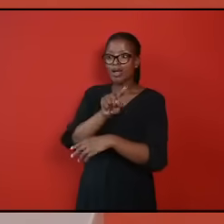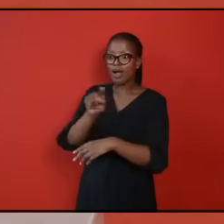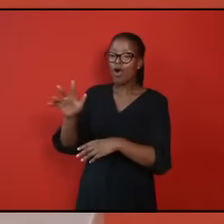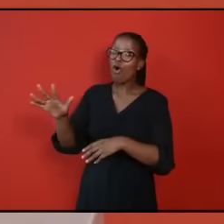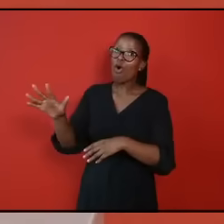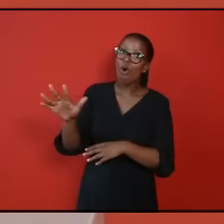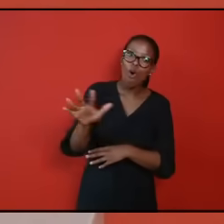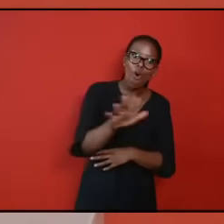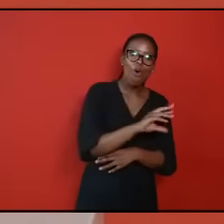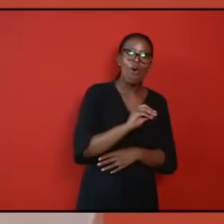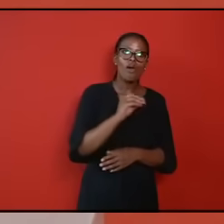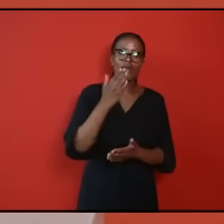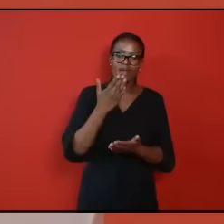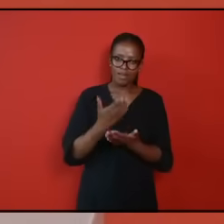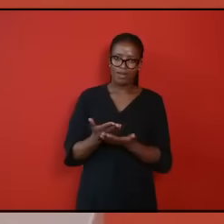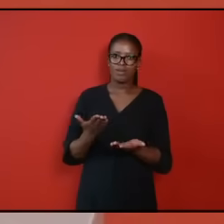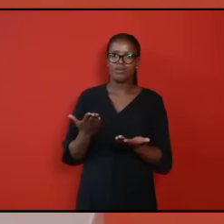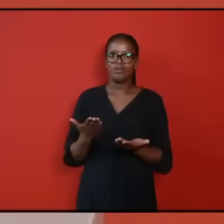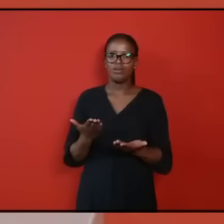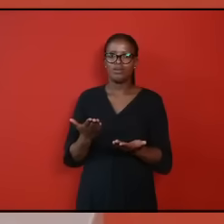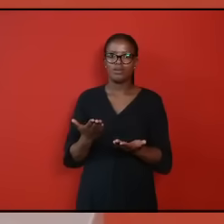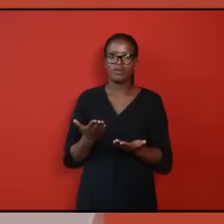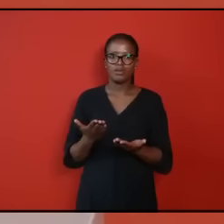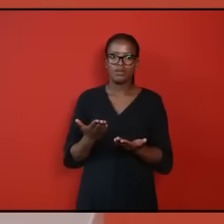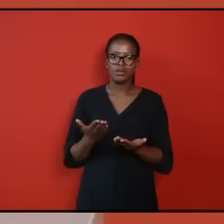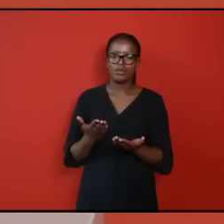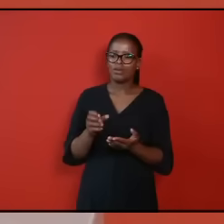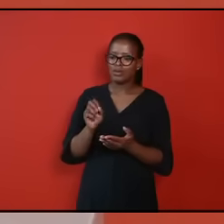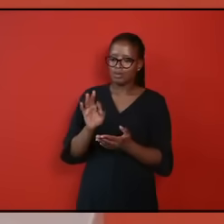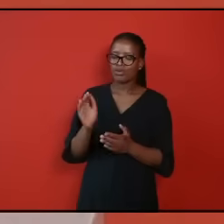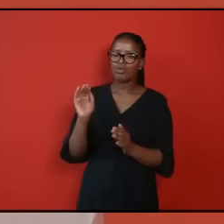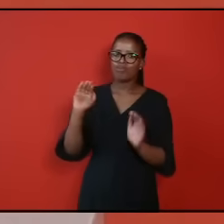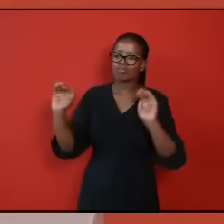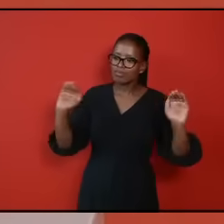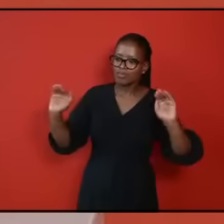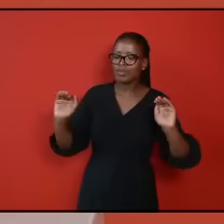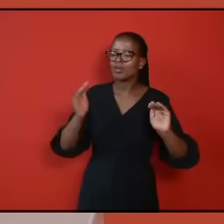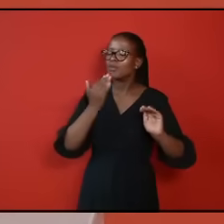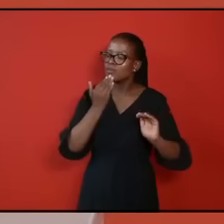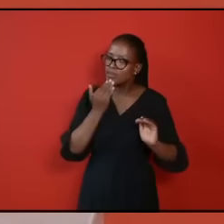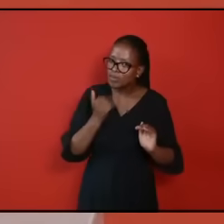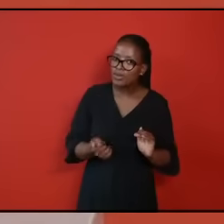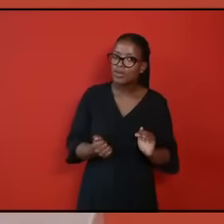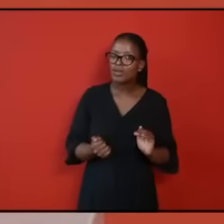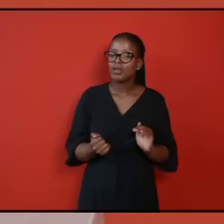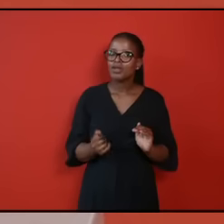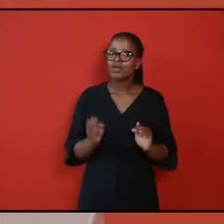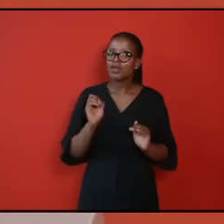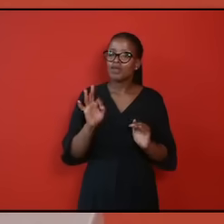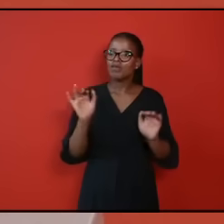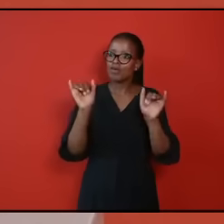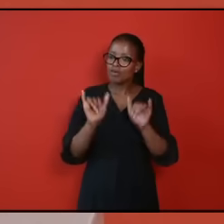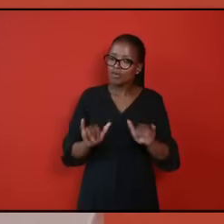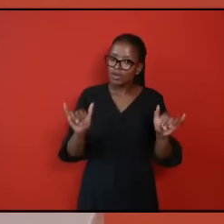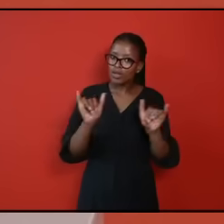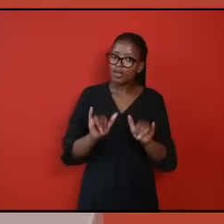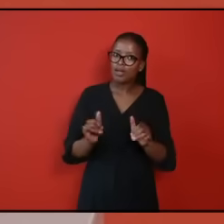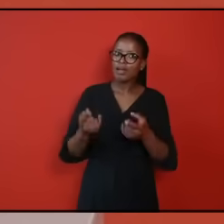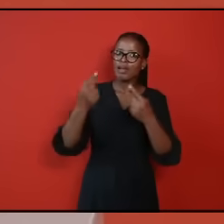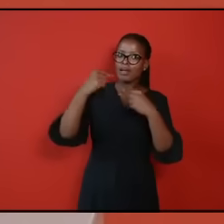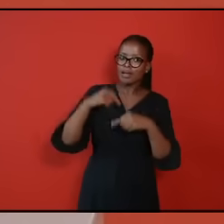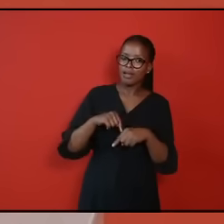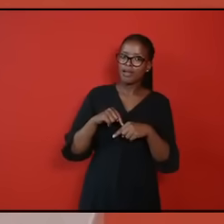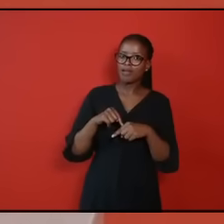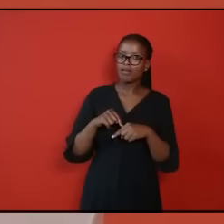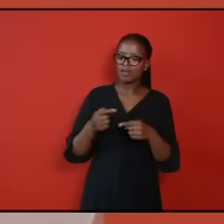of us who can afford, this is a call for all, while we are still waiting for government to come up